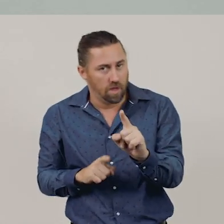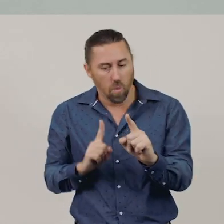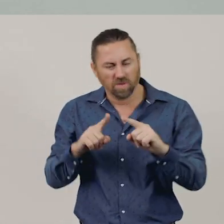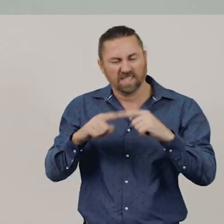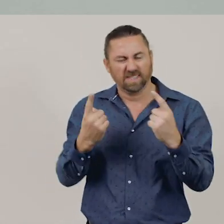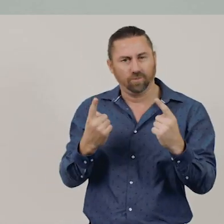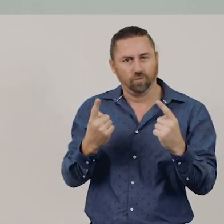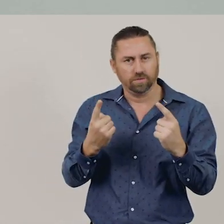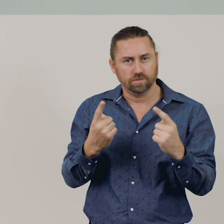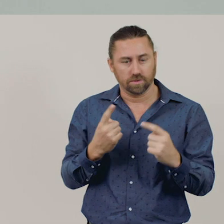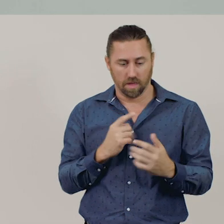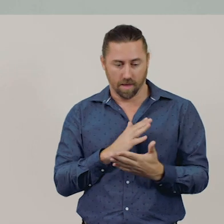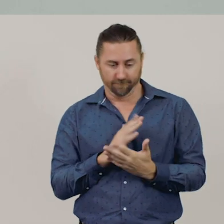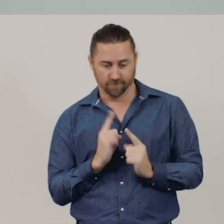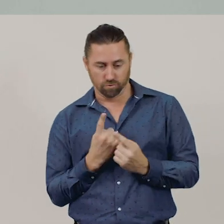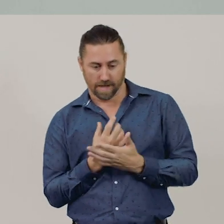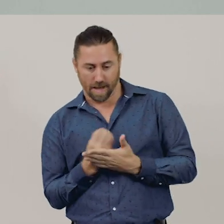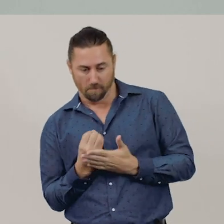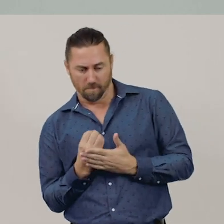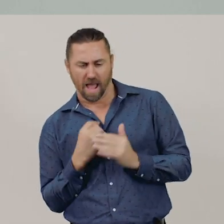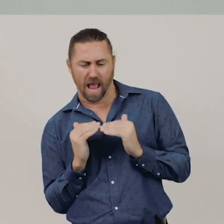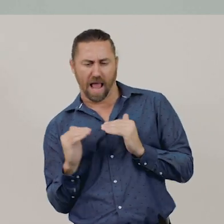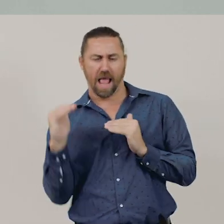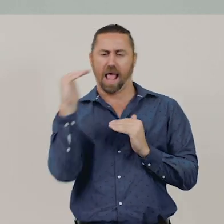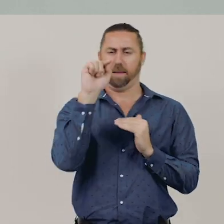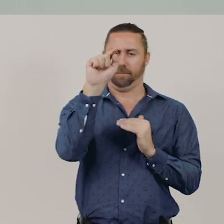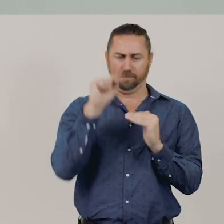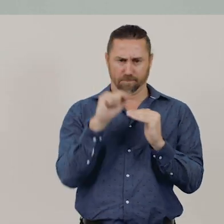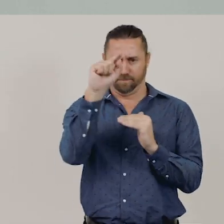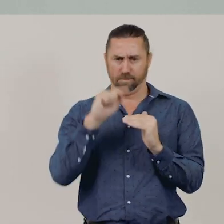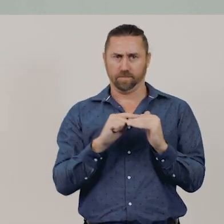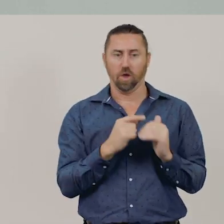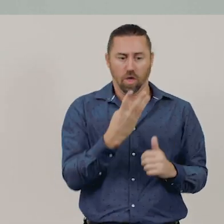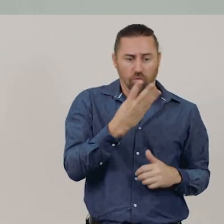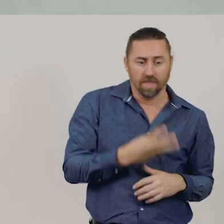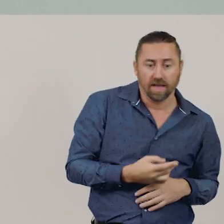value and the benchmark value. So in this example, the difference between